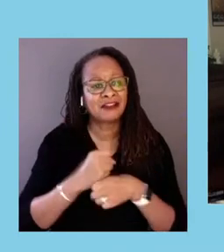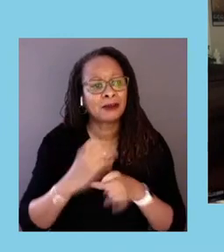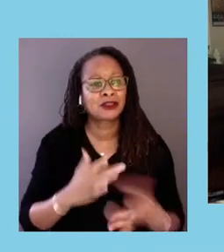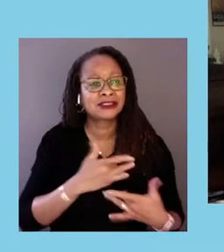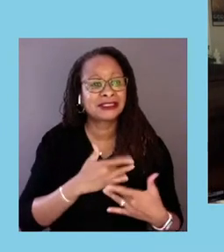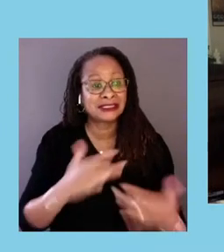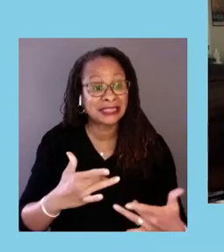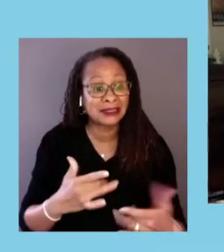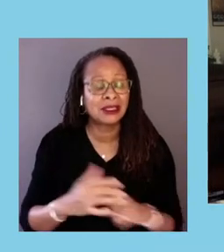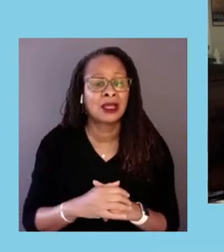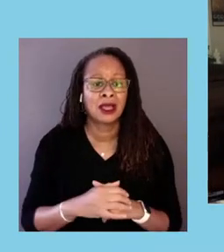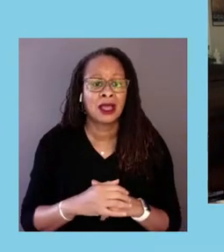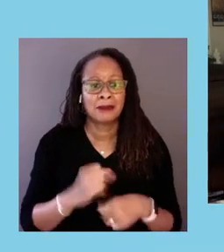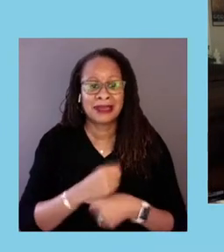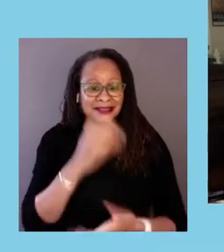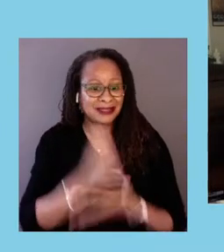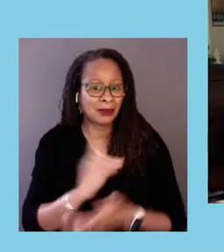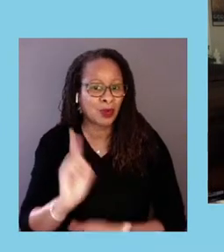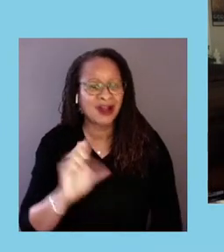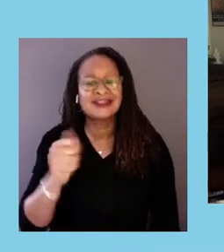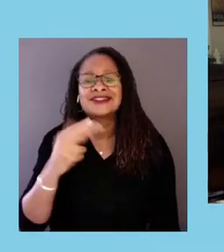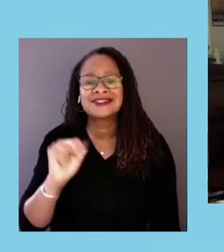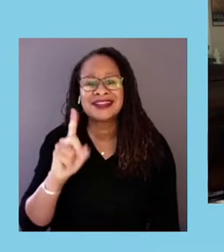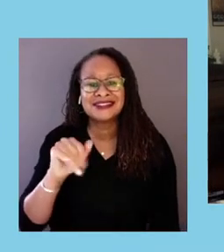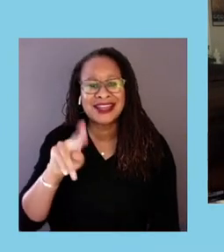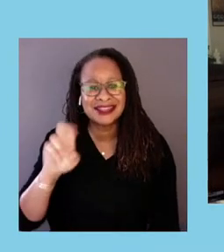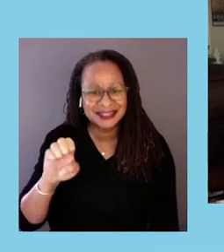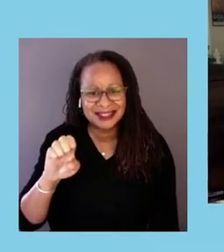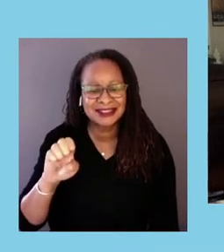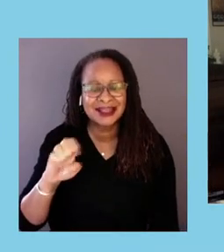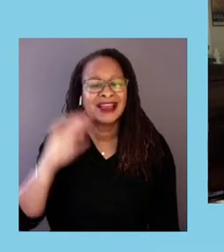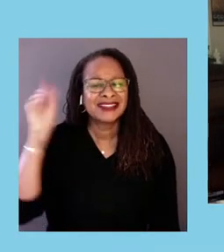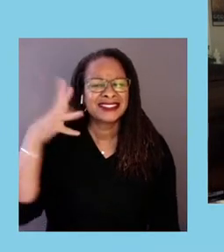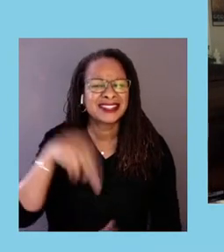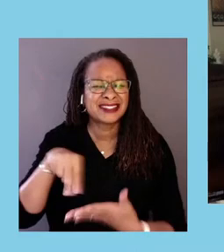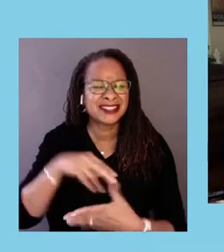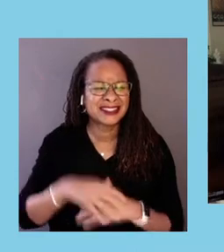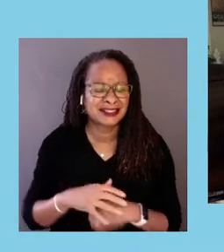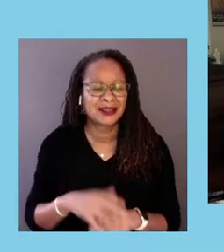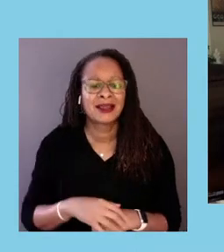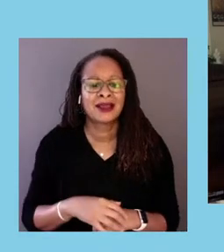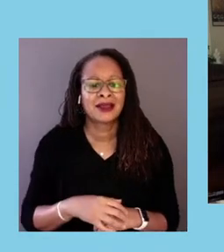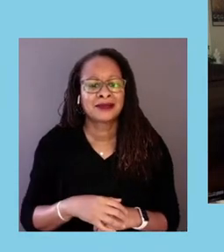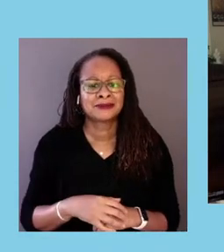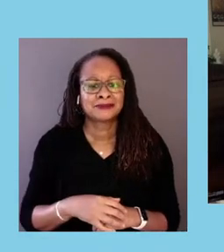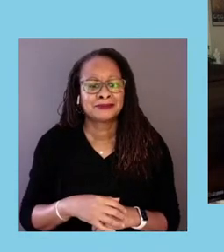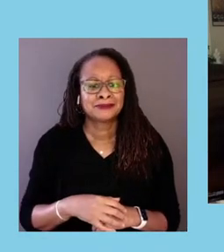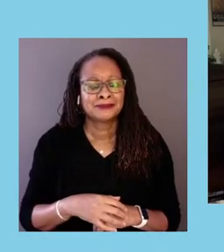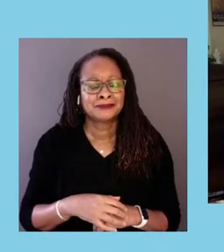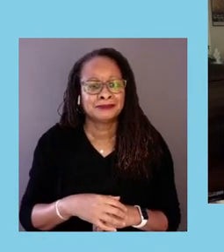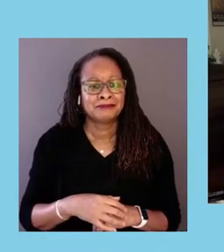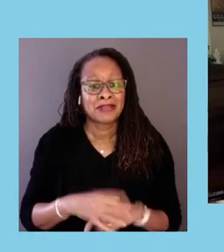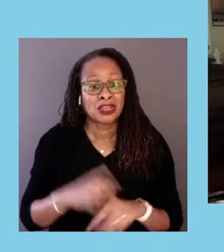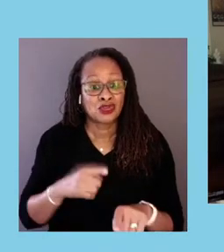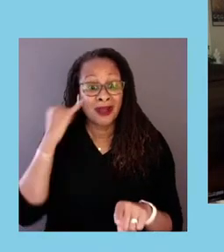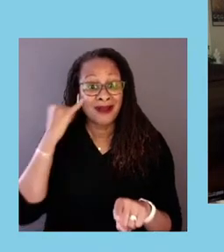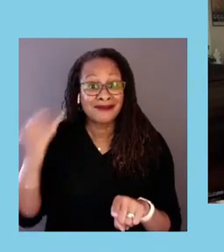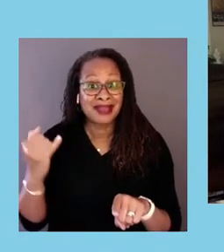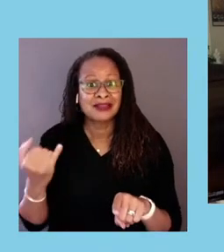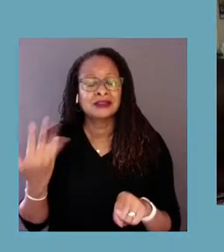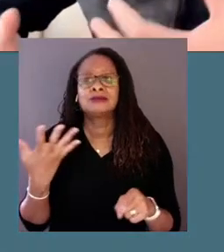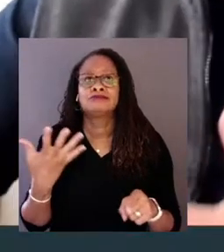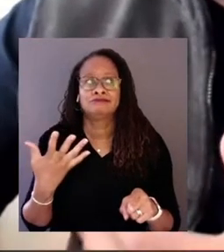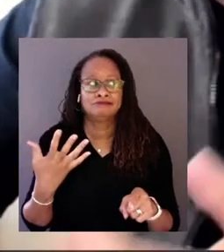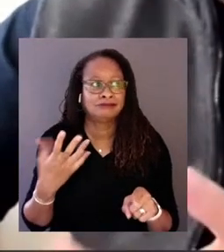make stops at Sundance and do make some stops at Sundance, you know, and you, I would imagine, probably see so